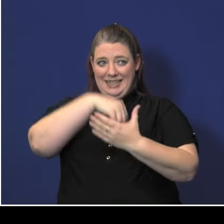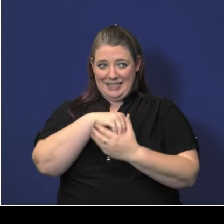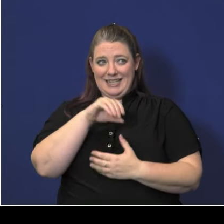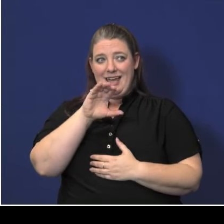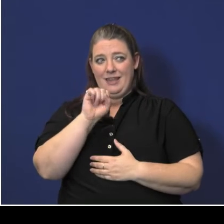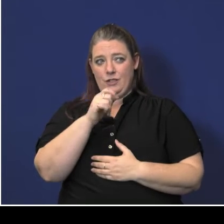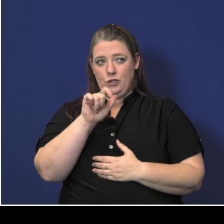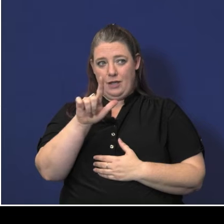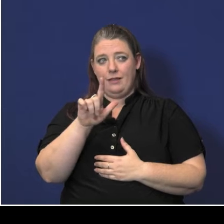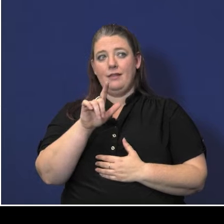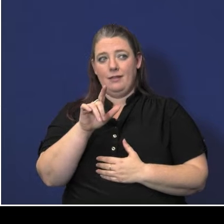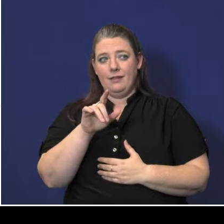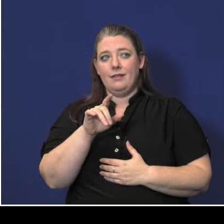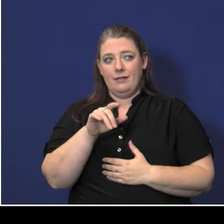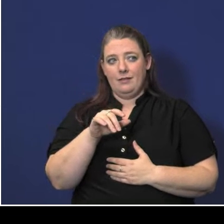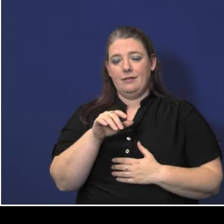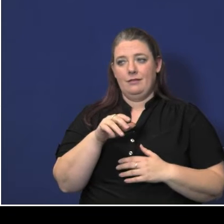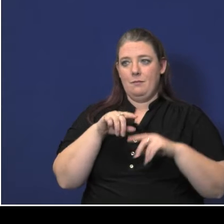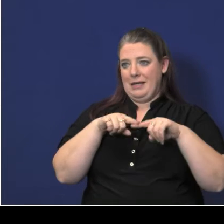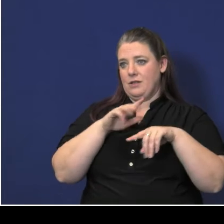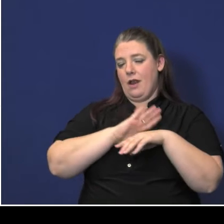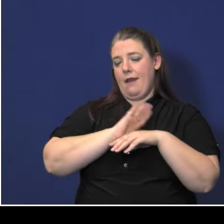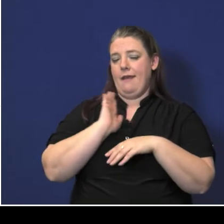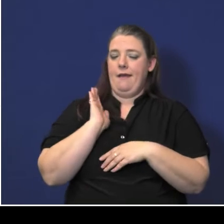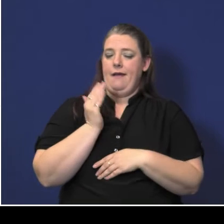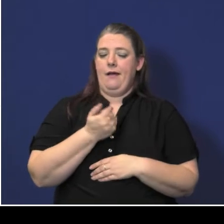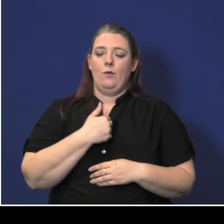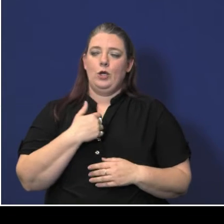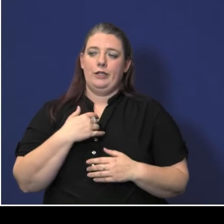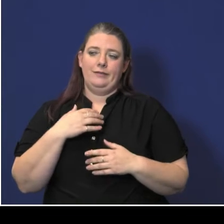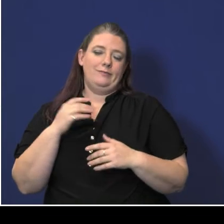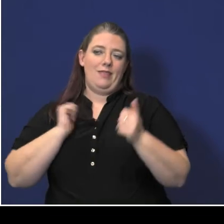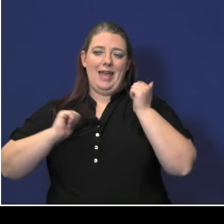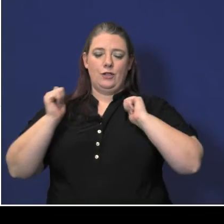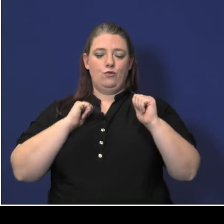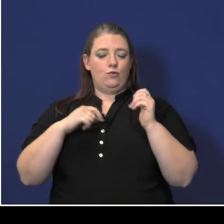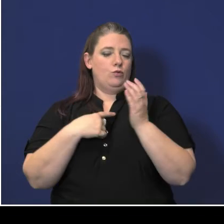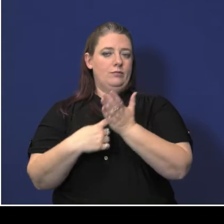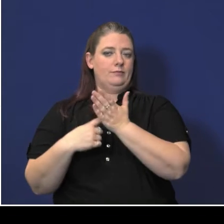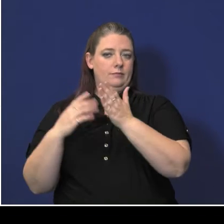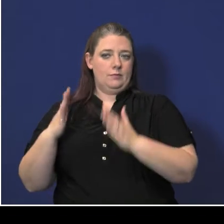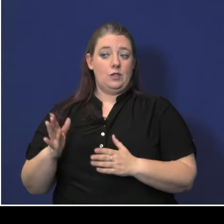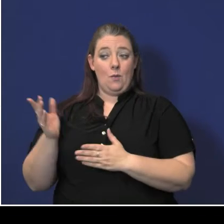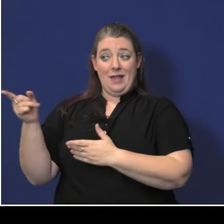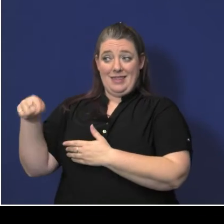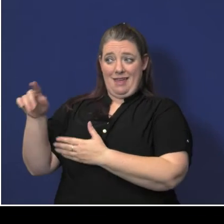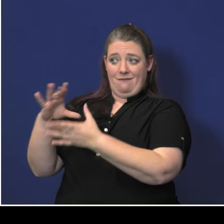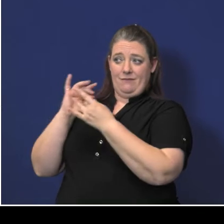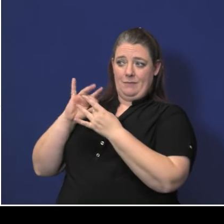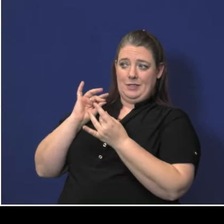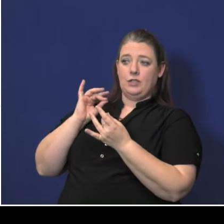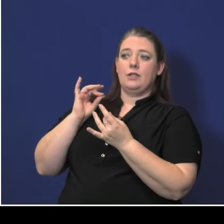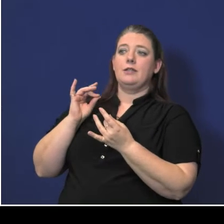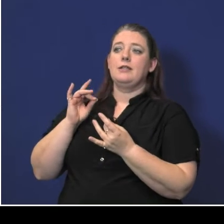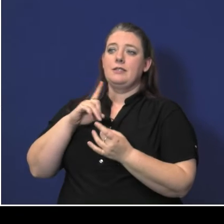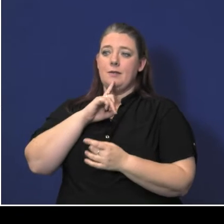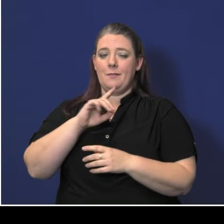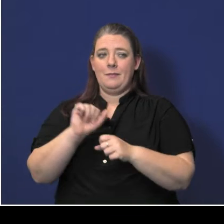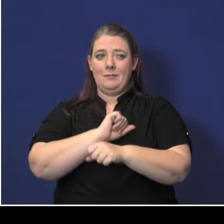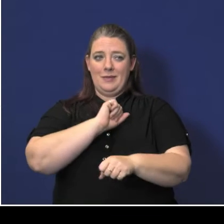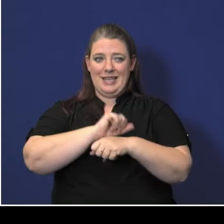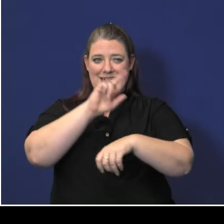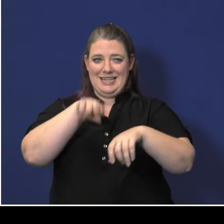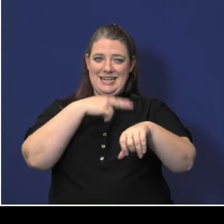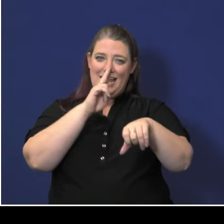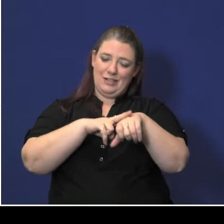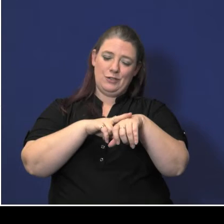theatrical performers, our theatrical consultants. So what they've brought to the table early is being the nationally